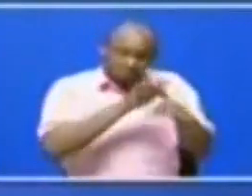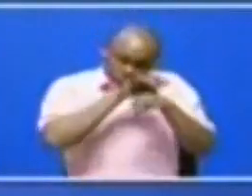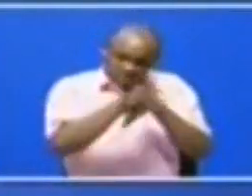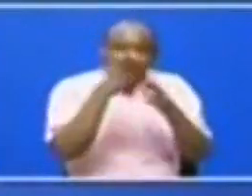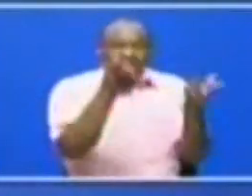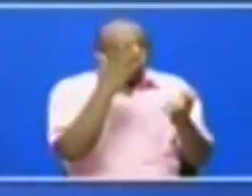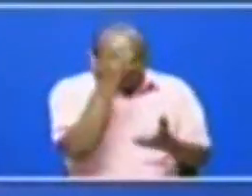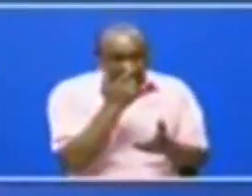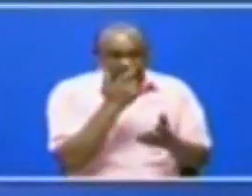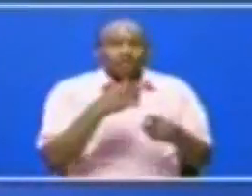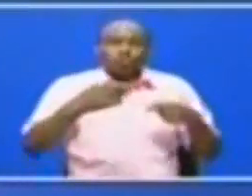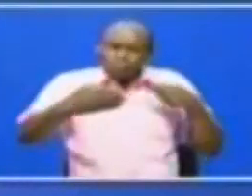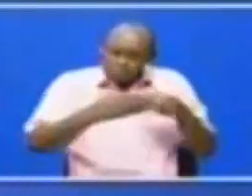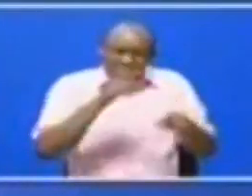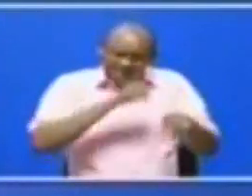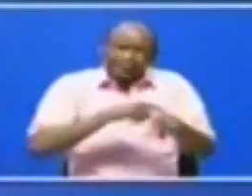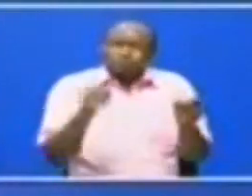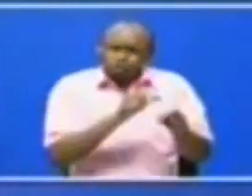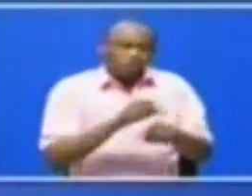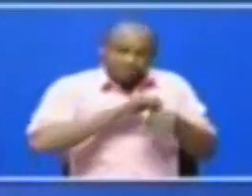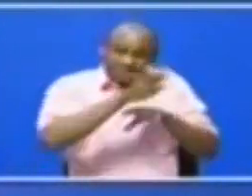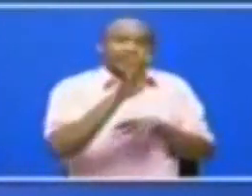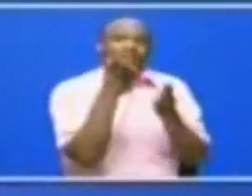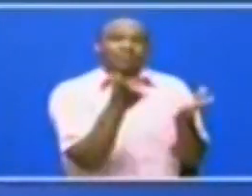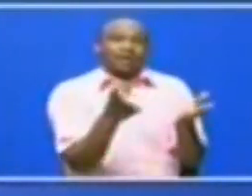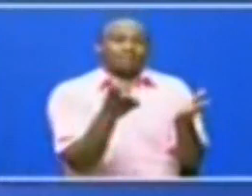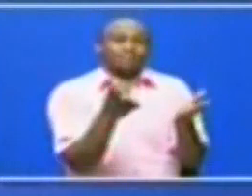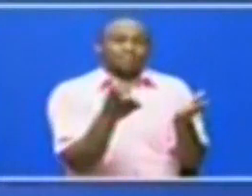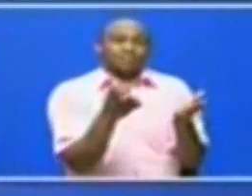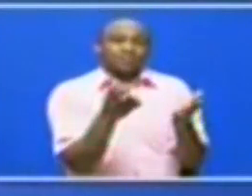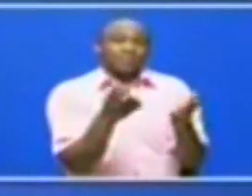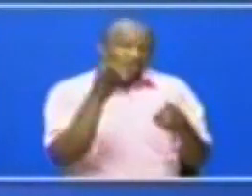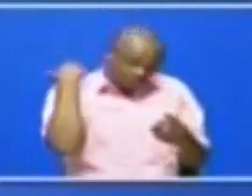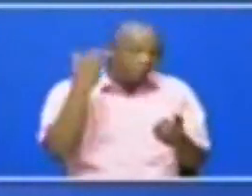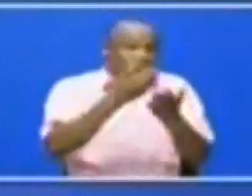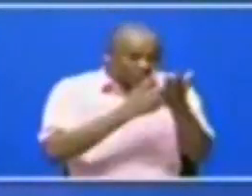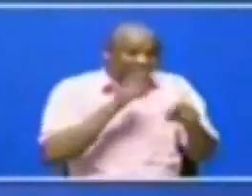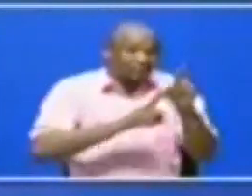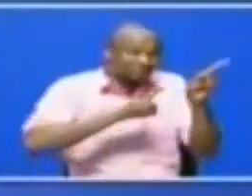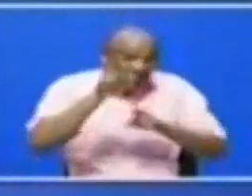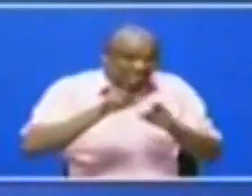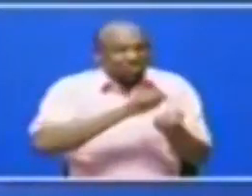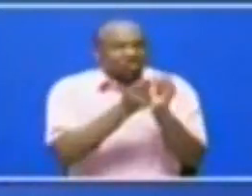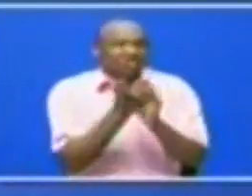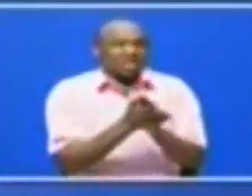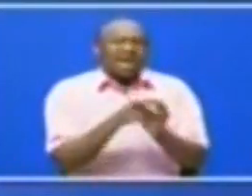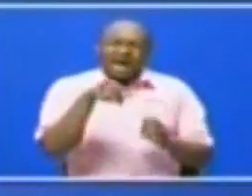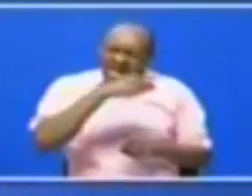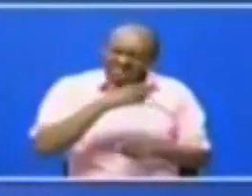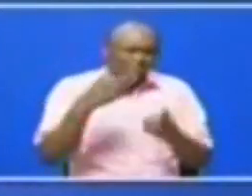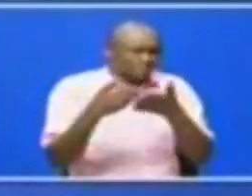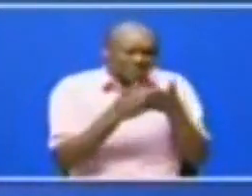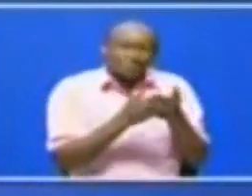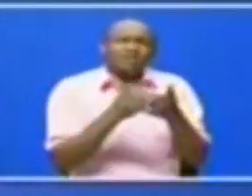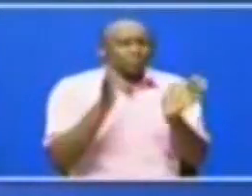quickly was to shorten the time between which most of those forms used to be manipulated. So let us not throw away the baby with